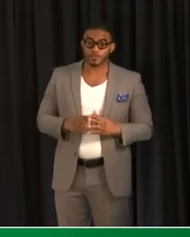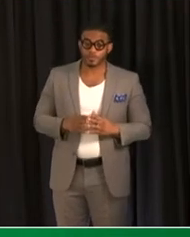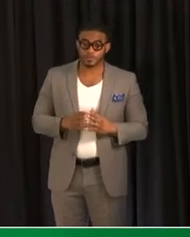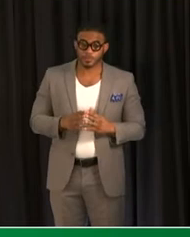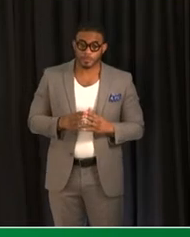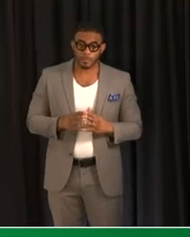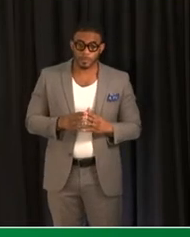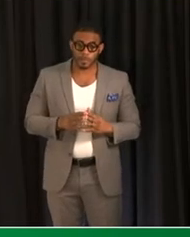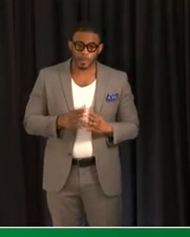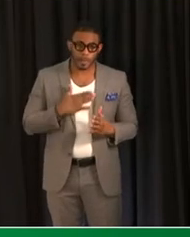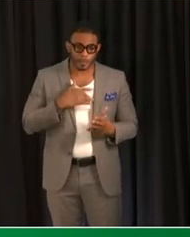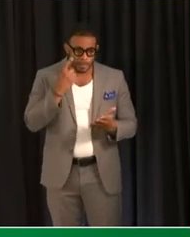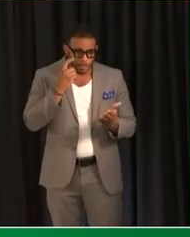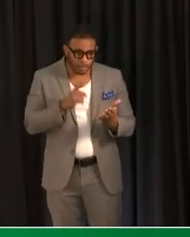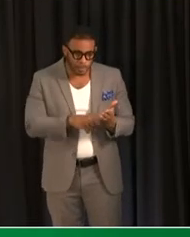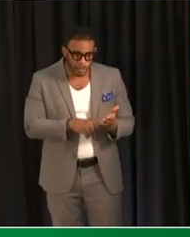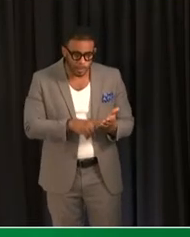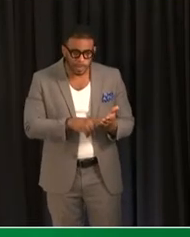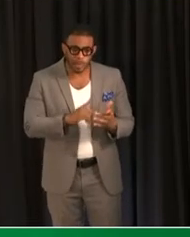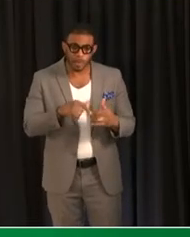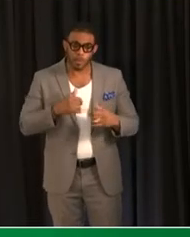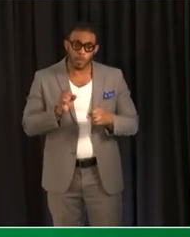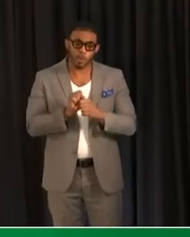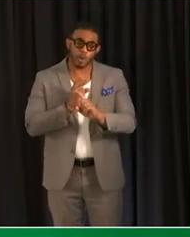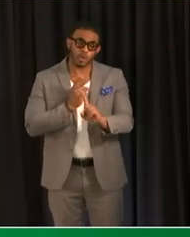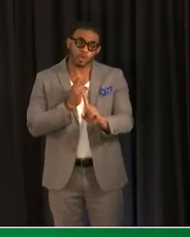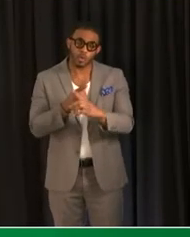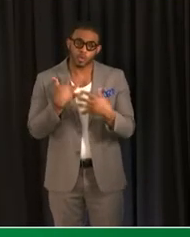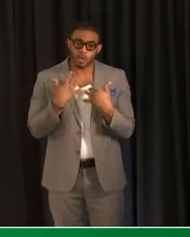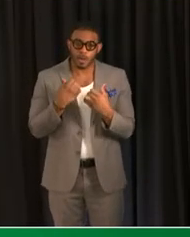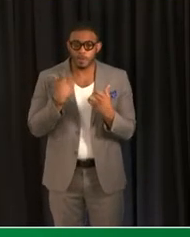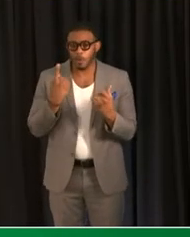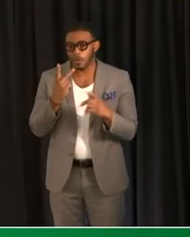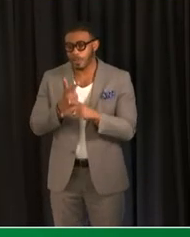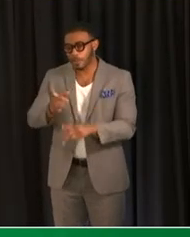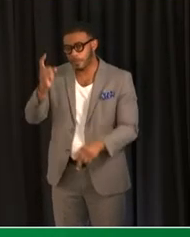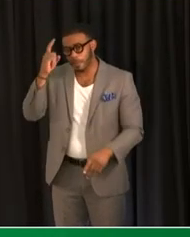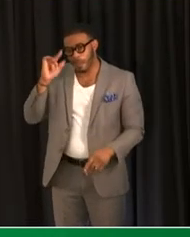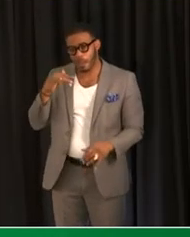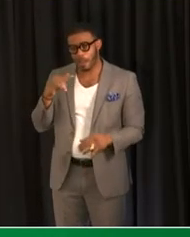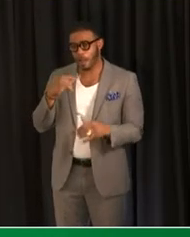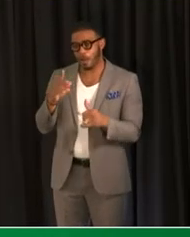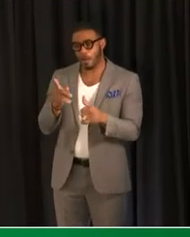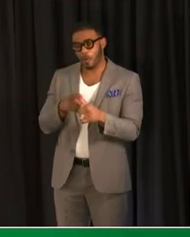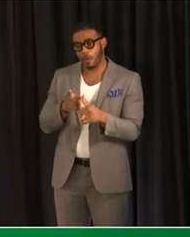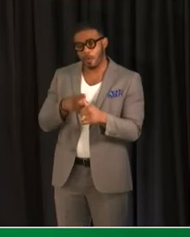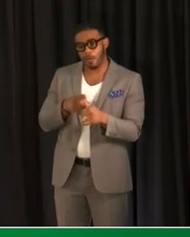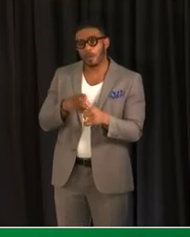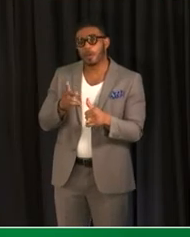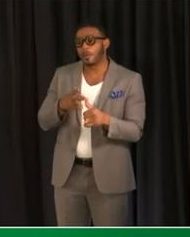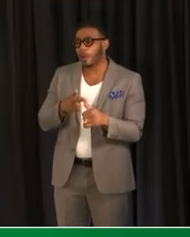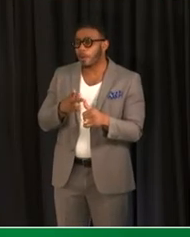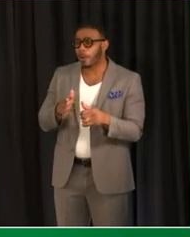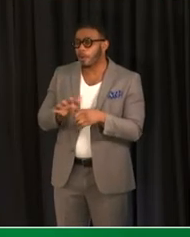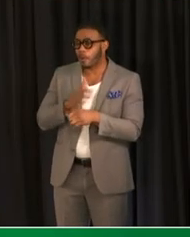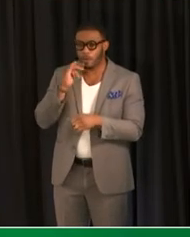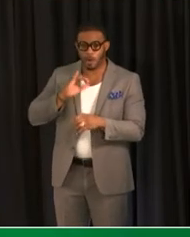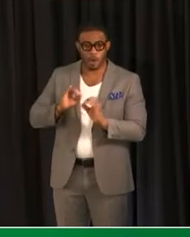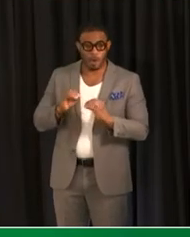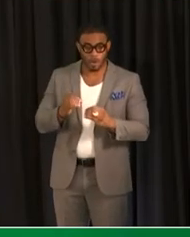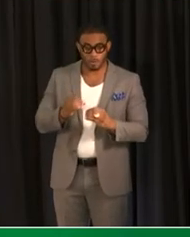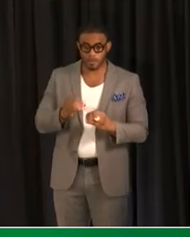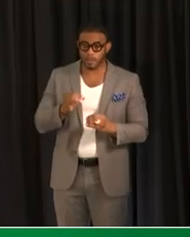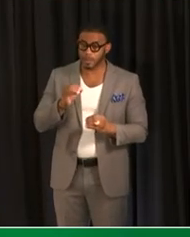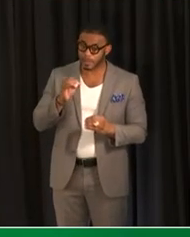So, zooming out, as we work to recover, I always keep in mind our primary priorities for